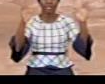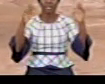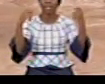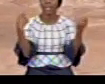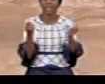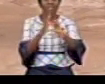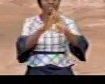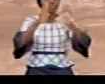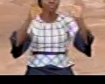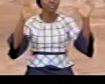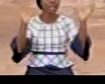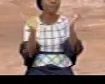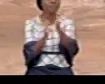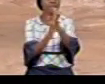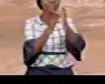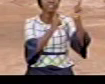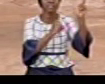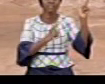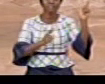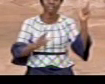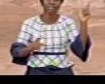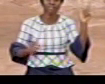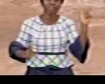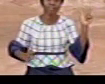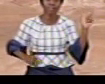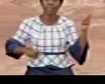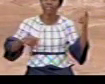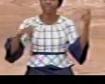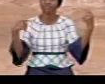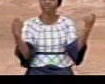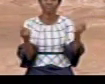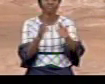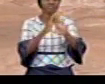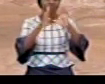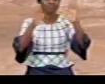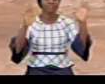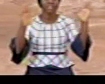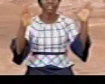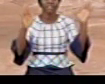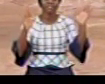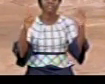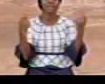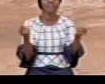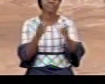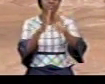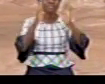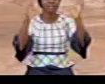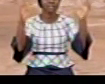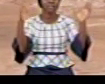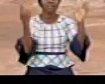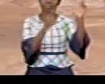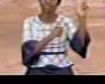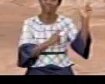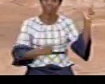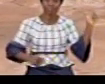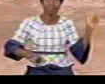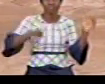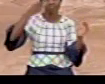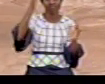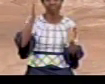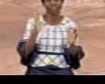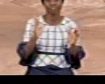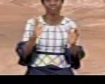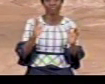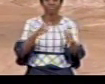Hallelujah, hallelujah, praise the Lord. Praise his holy name. Hallelujah for the Lord